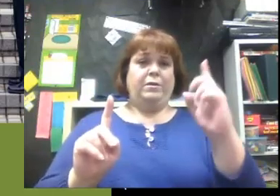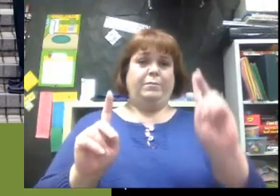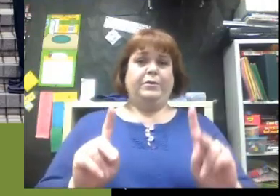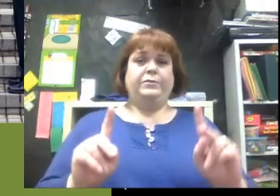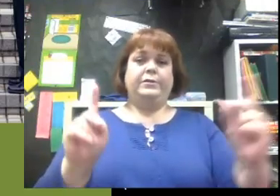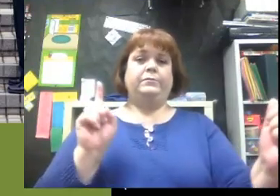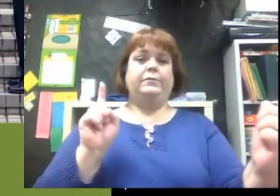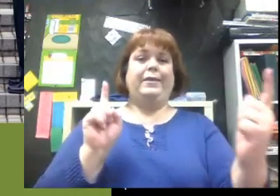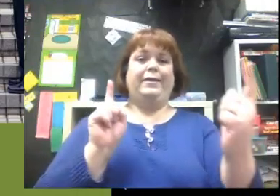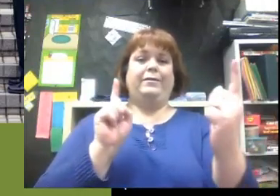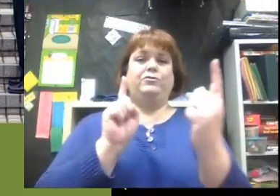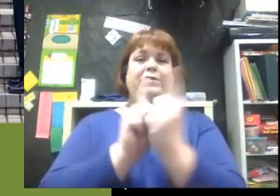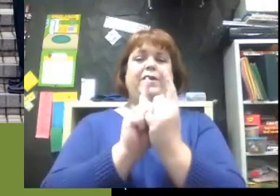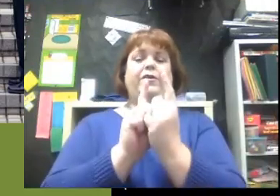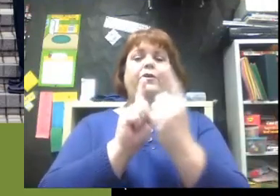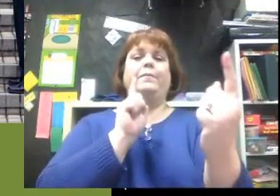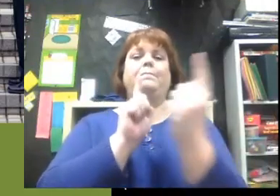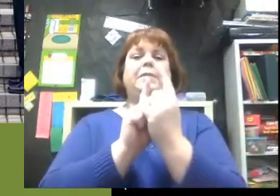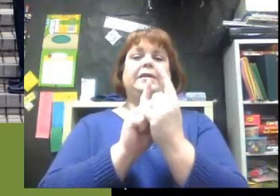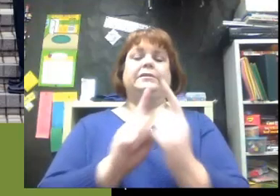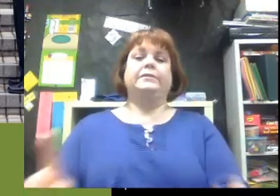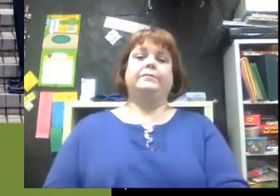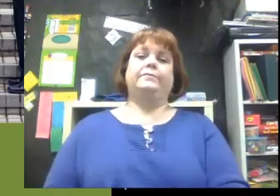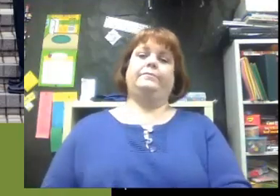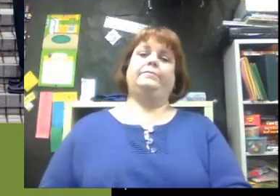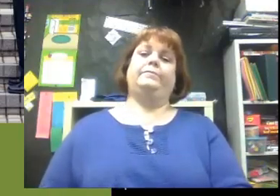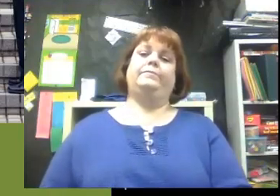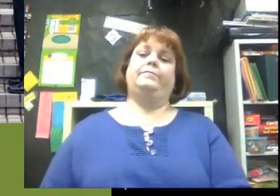One person, they come together, meet.